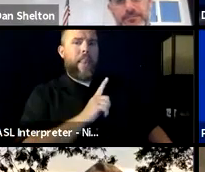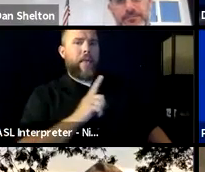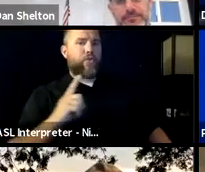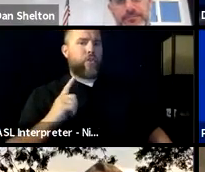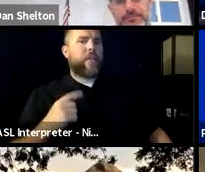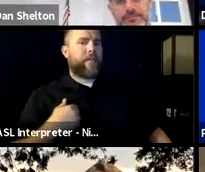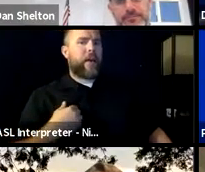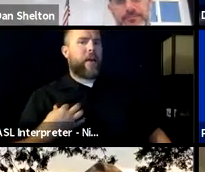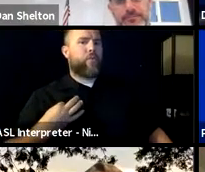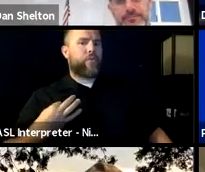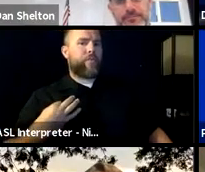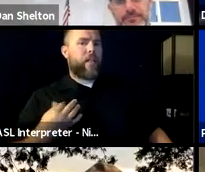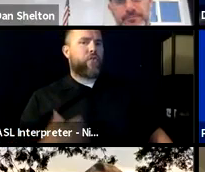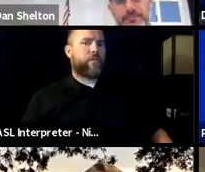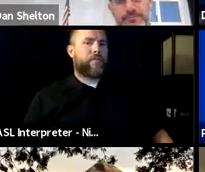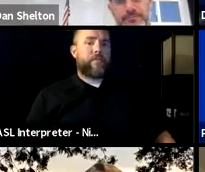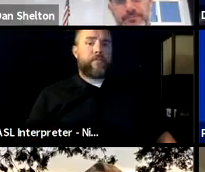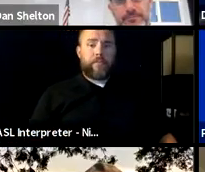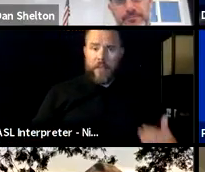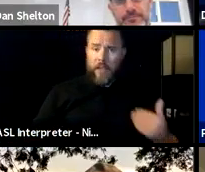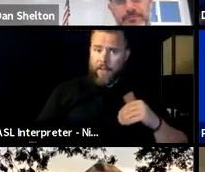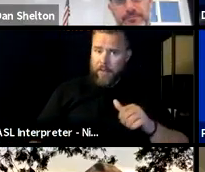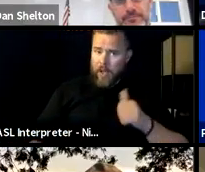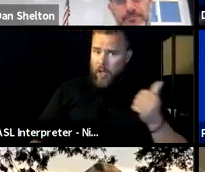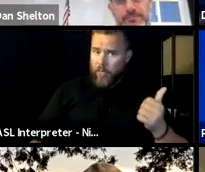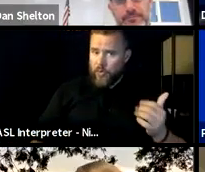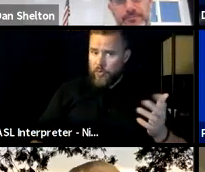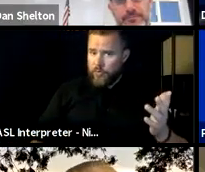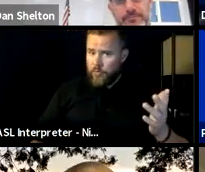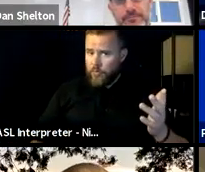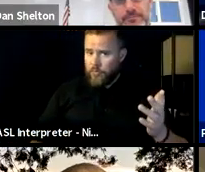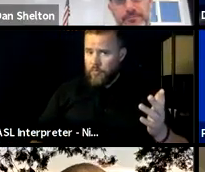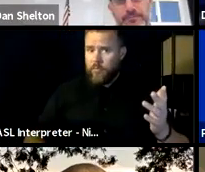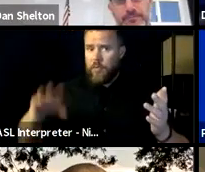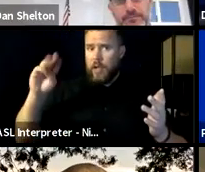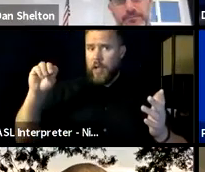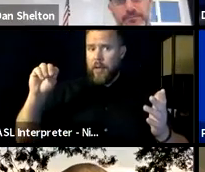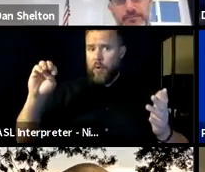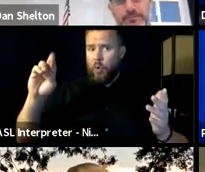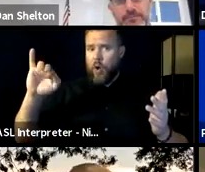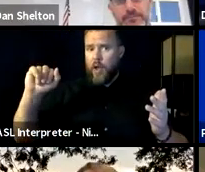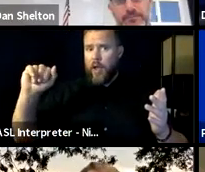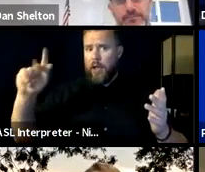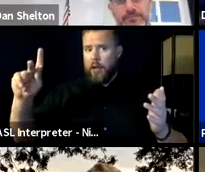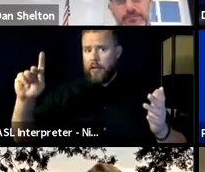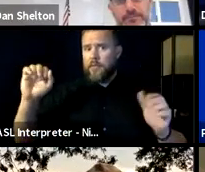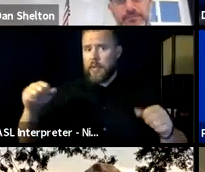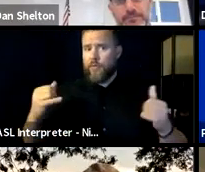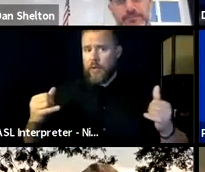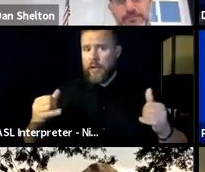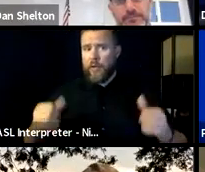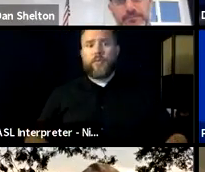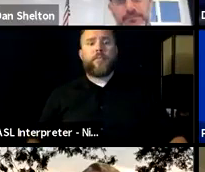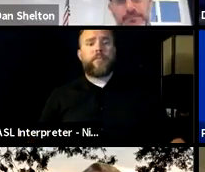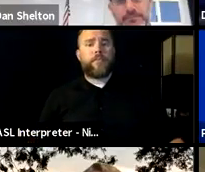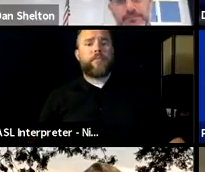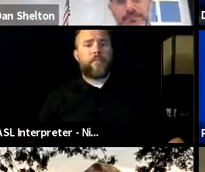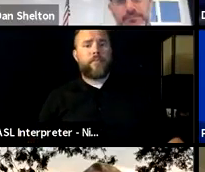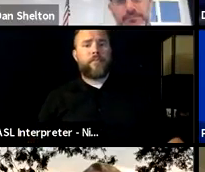Anyone else? Any other nominations for legislative committee? I'm hearing Mrs. Moriak right now. Okay. So hearing